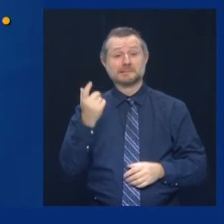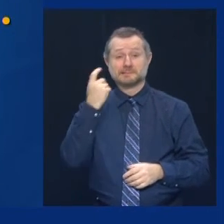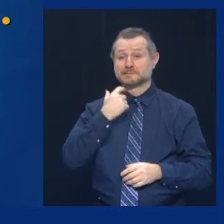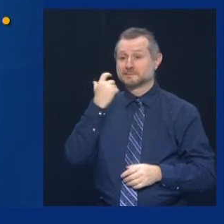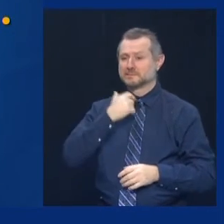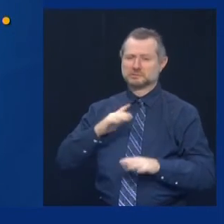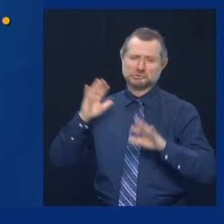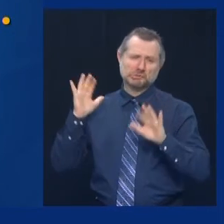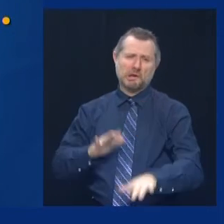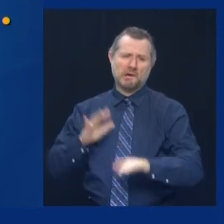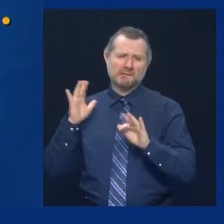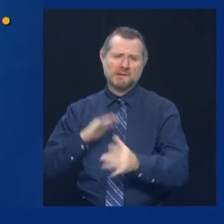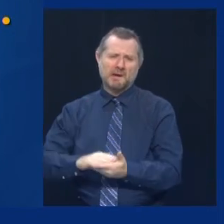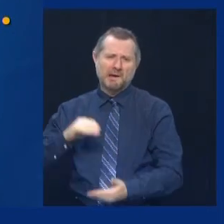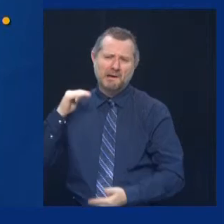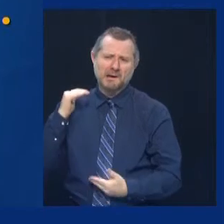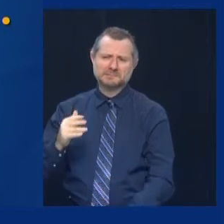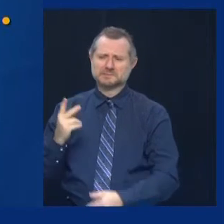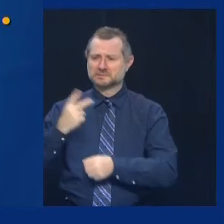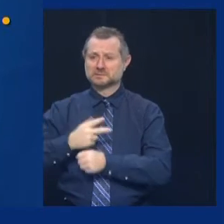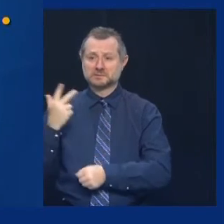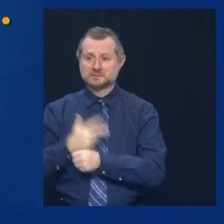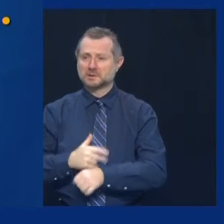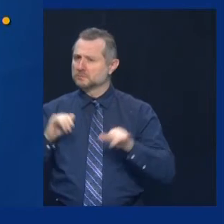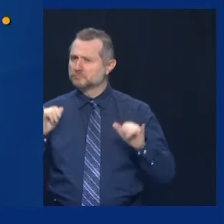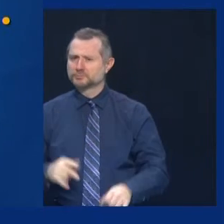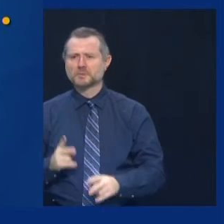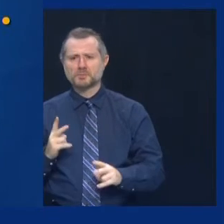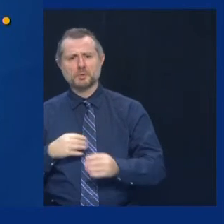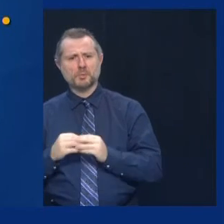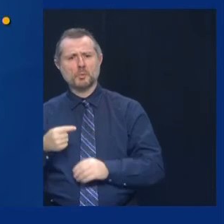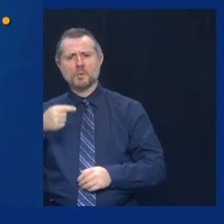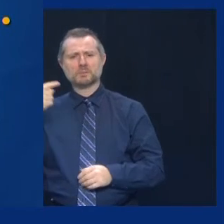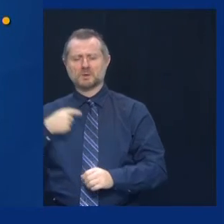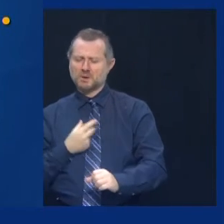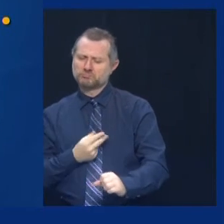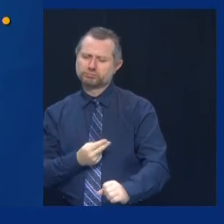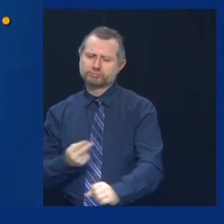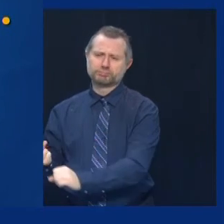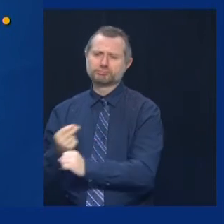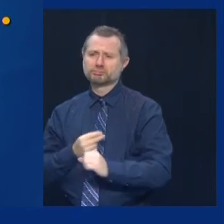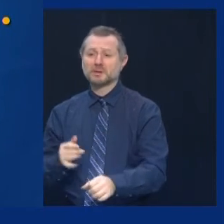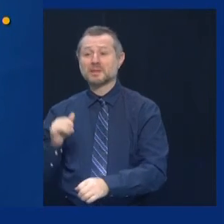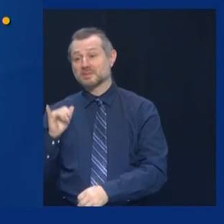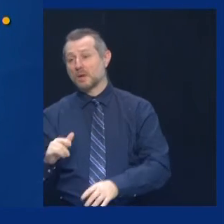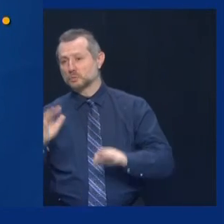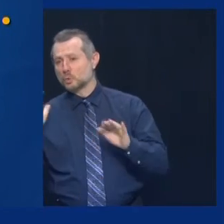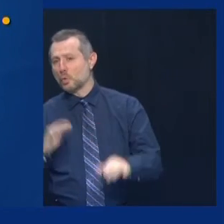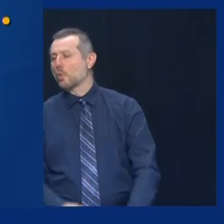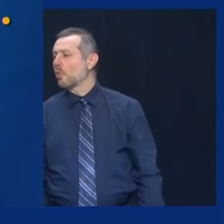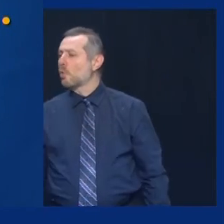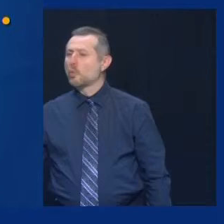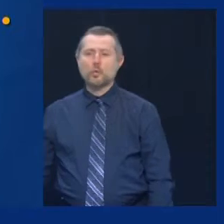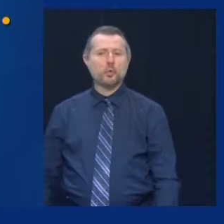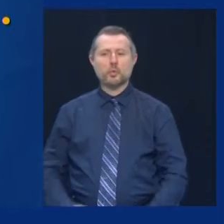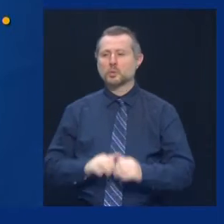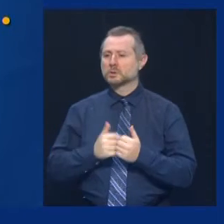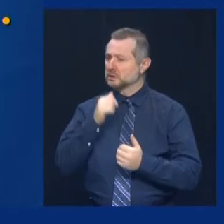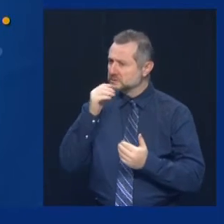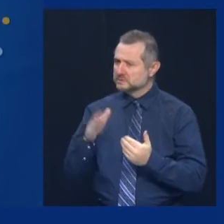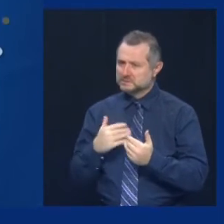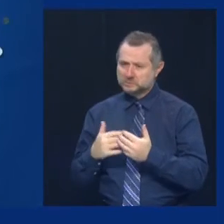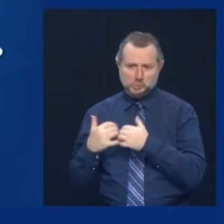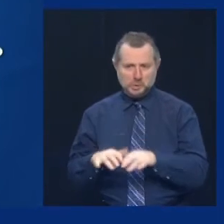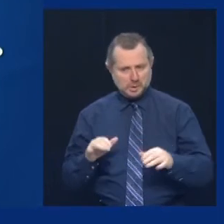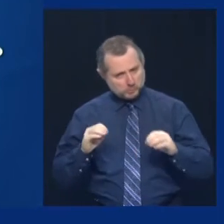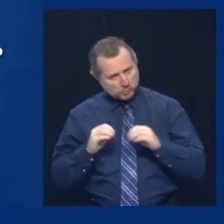days, which made it actually a little more interesting and a little more difficult. But welcome